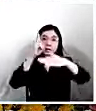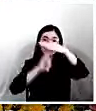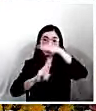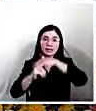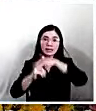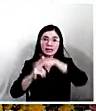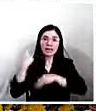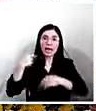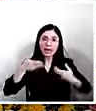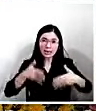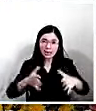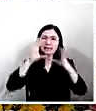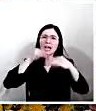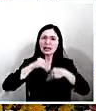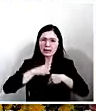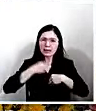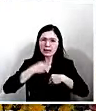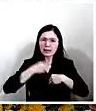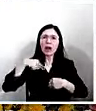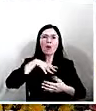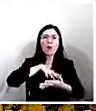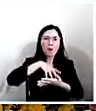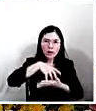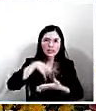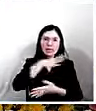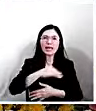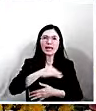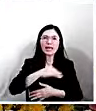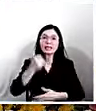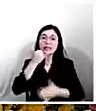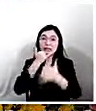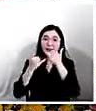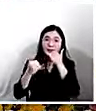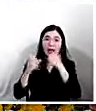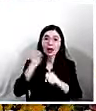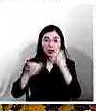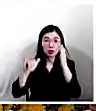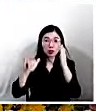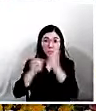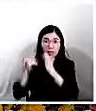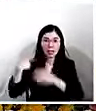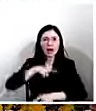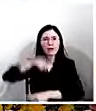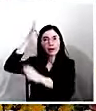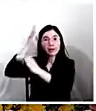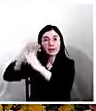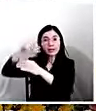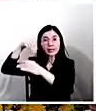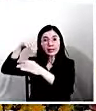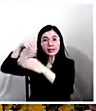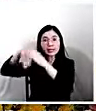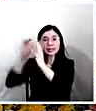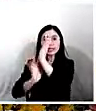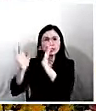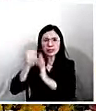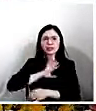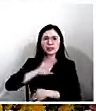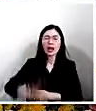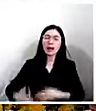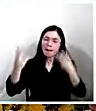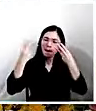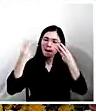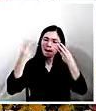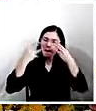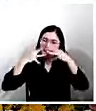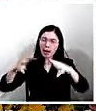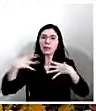our weaknesses and shortcomings so that our faith in Jesus Christ may grow, and we